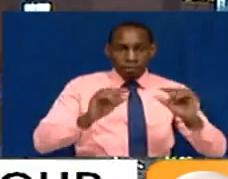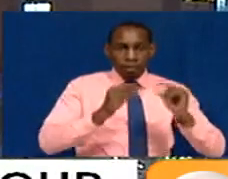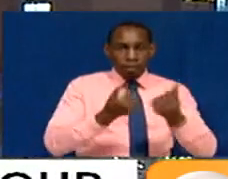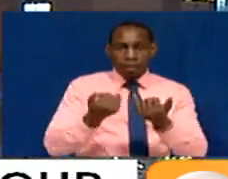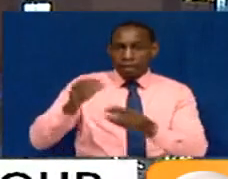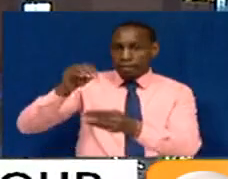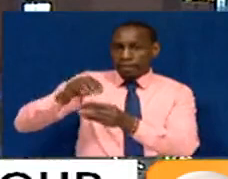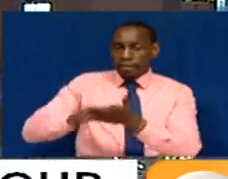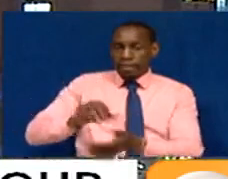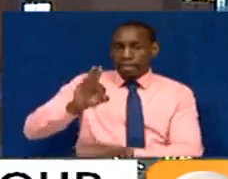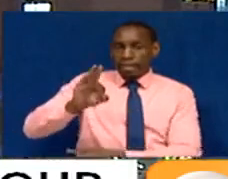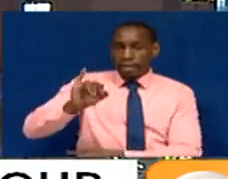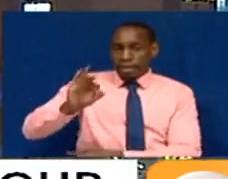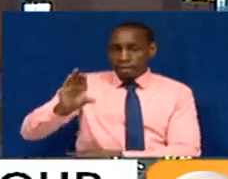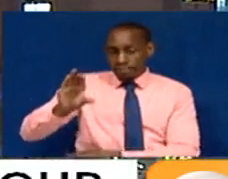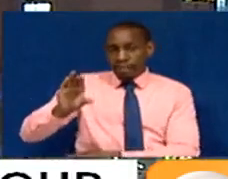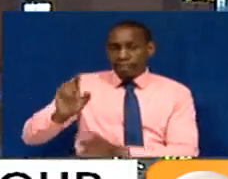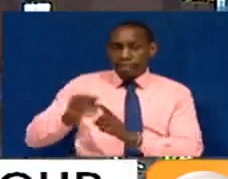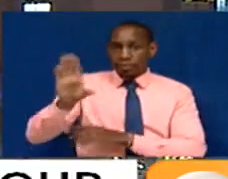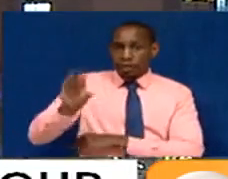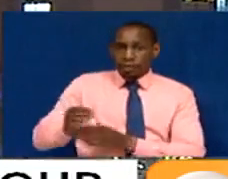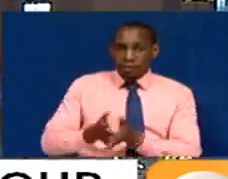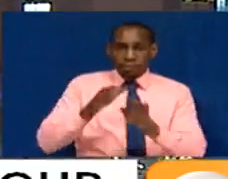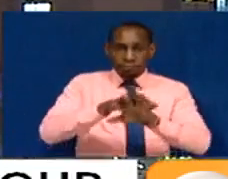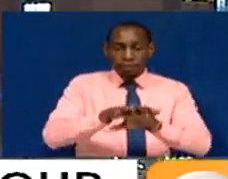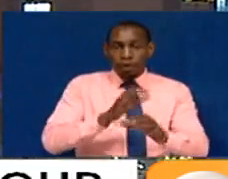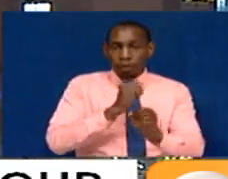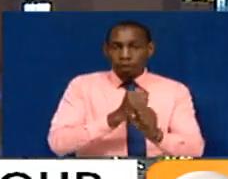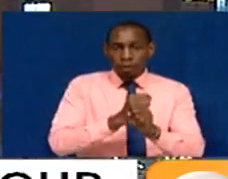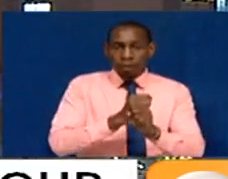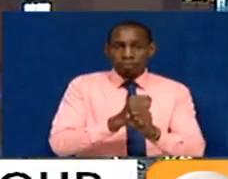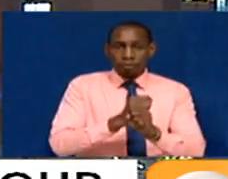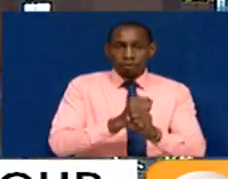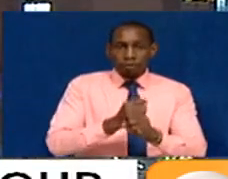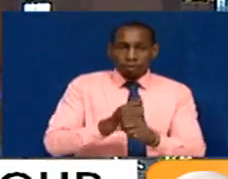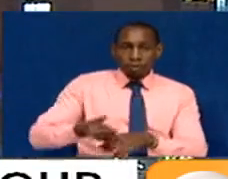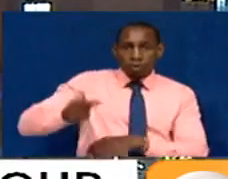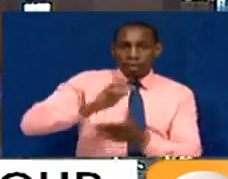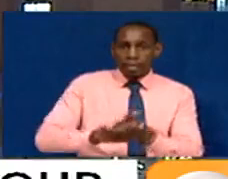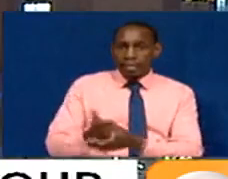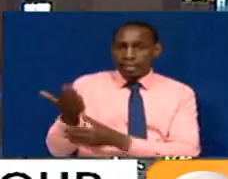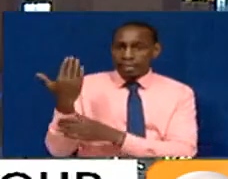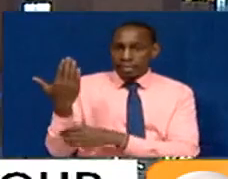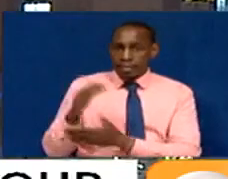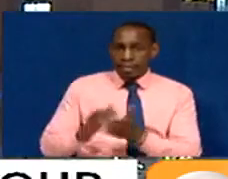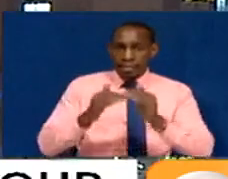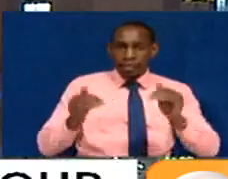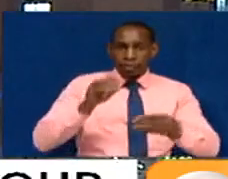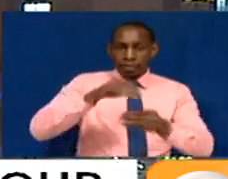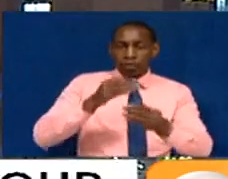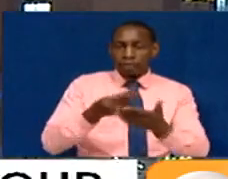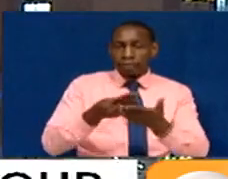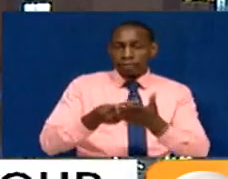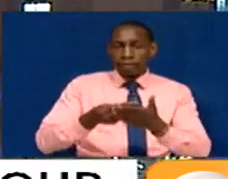making the investment IFC's first in Africa that aligns with the corporation's approach to increasing green equity investments in